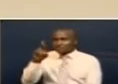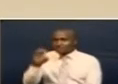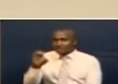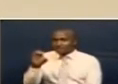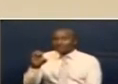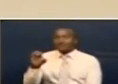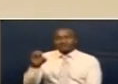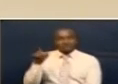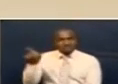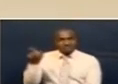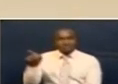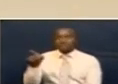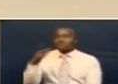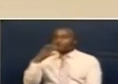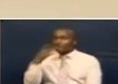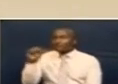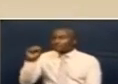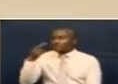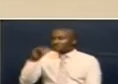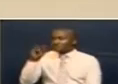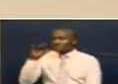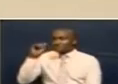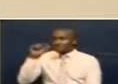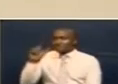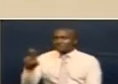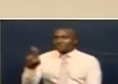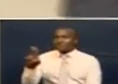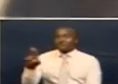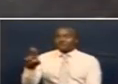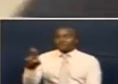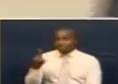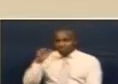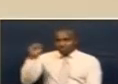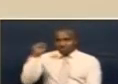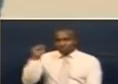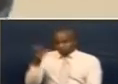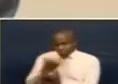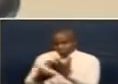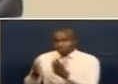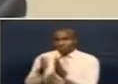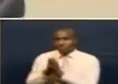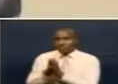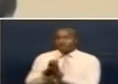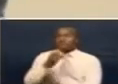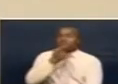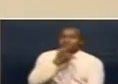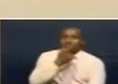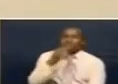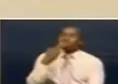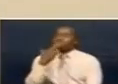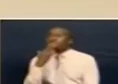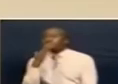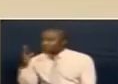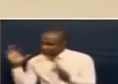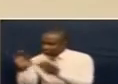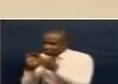is ODM, Shinyalu. So the political assimilation between the Luo, the neighborhood, and the Luyas